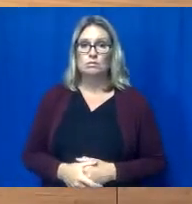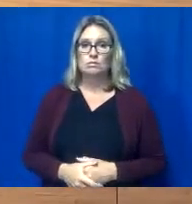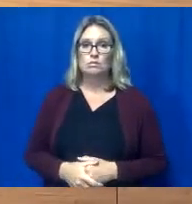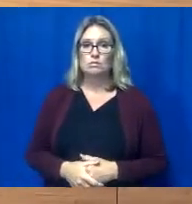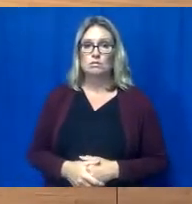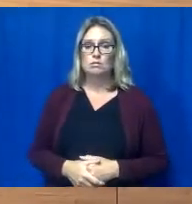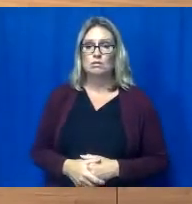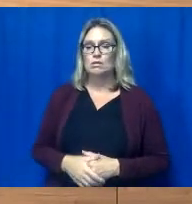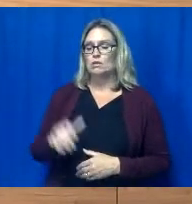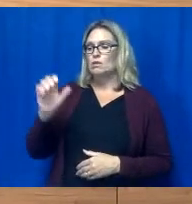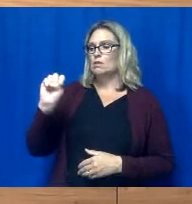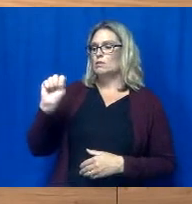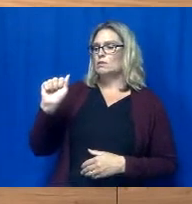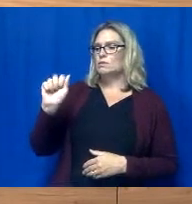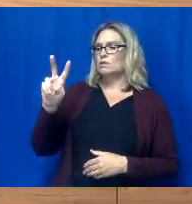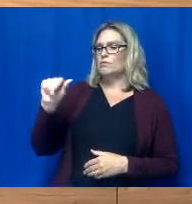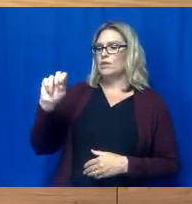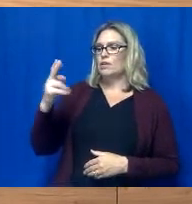Savannah Odd.